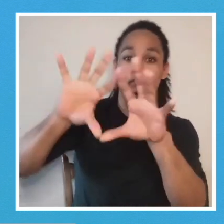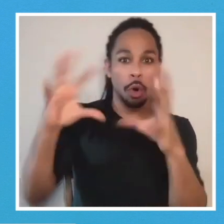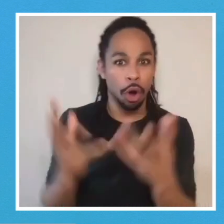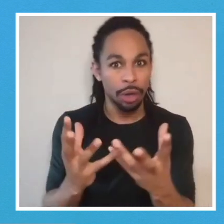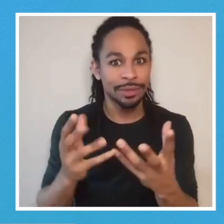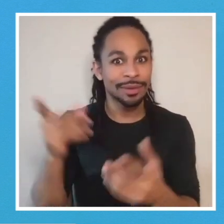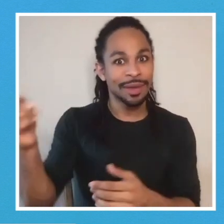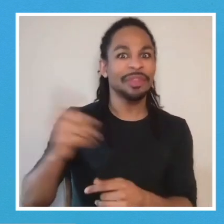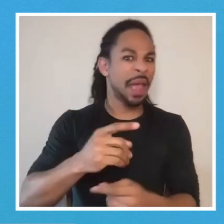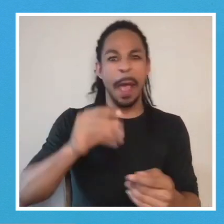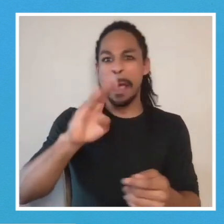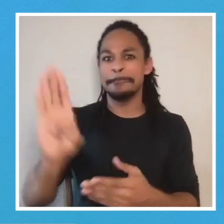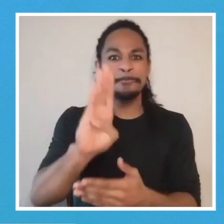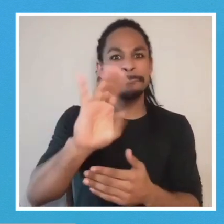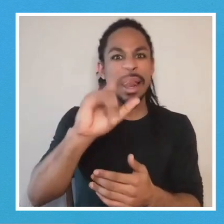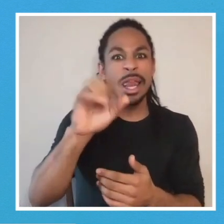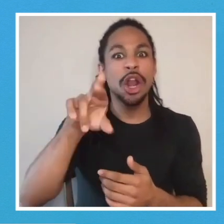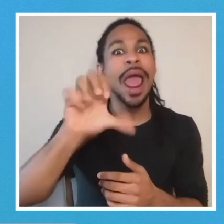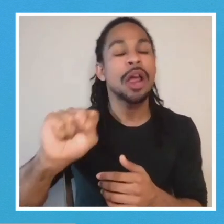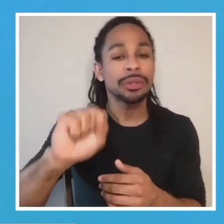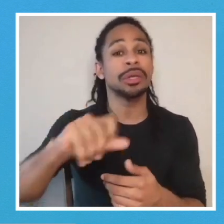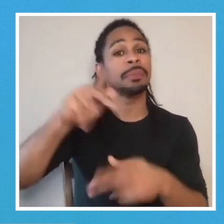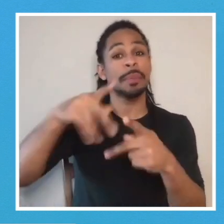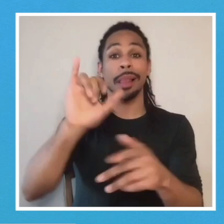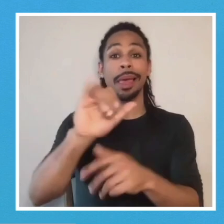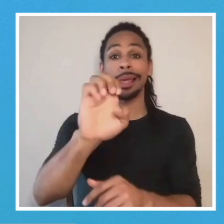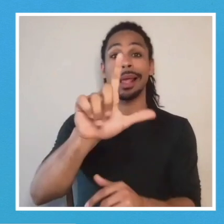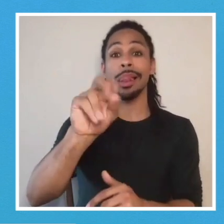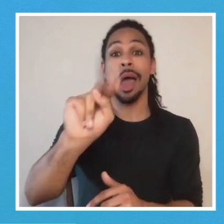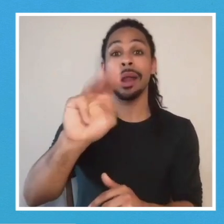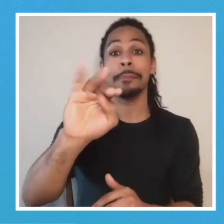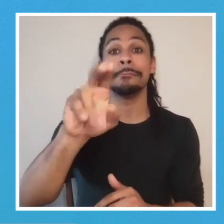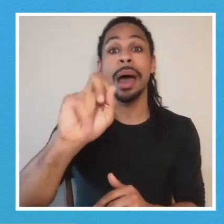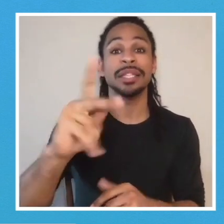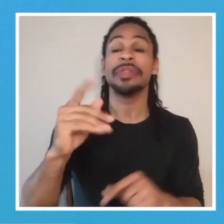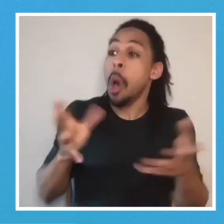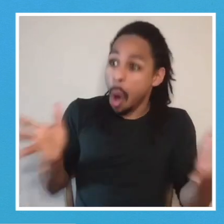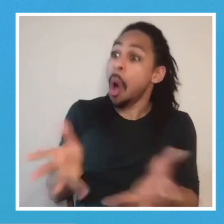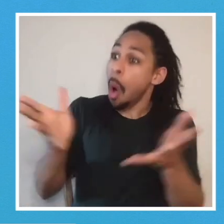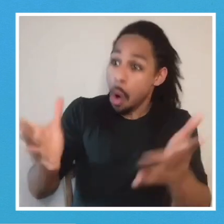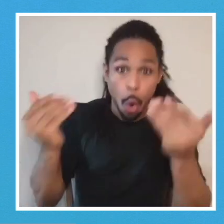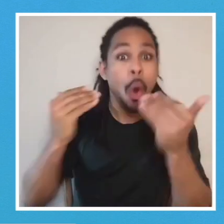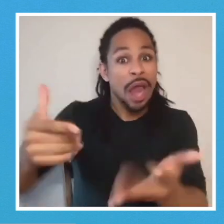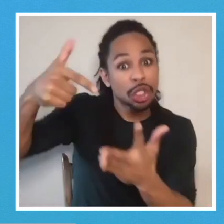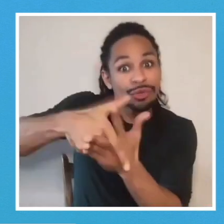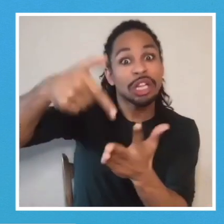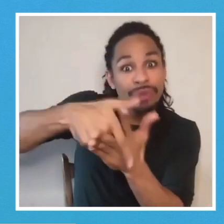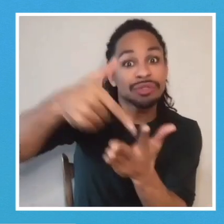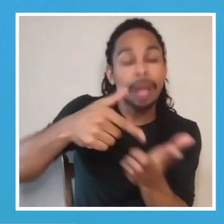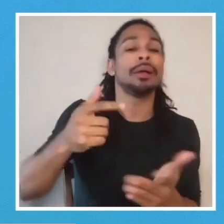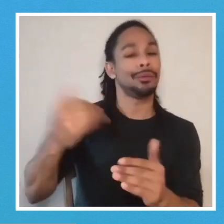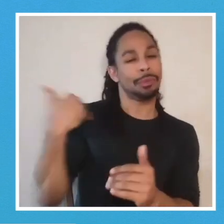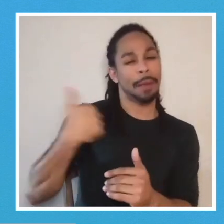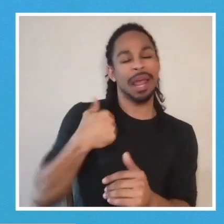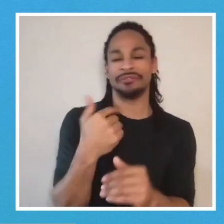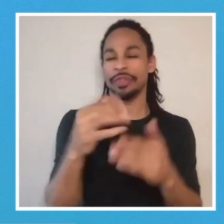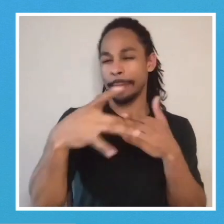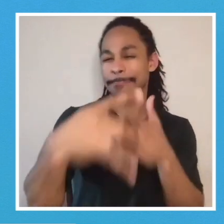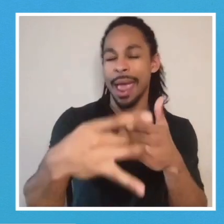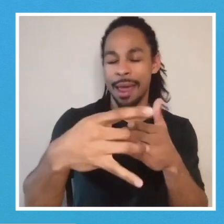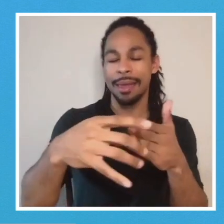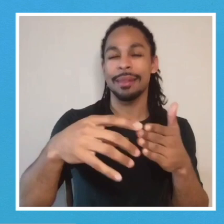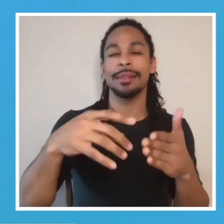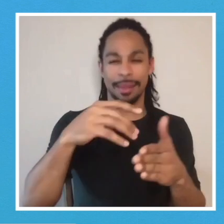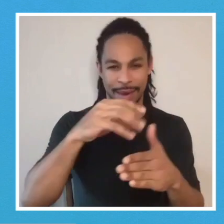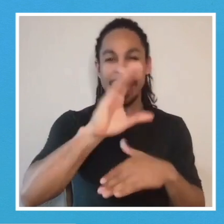we need to push to drill more oil. Reminds me a bit of the character in the movie Peter Isherwell, who leads to the entire world being